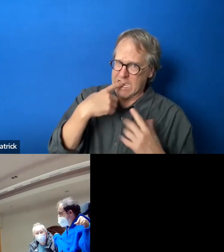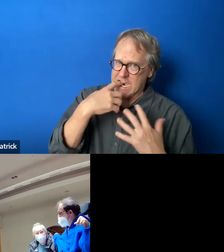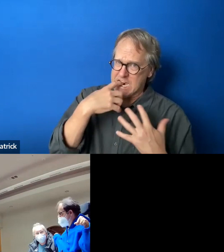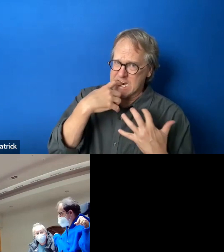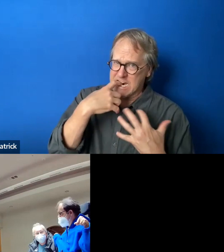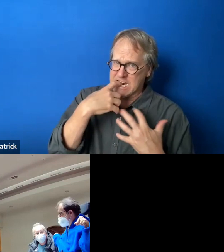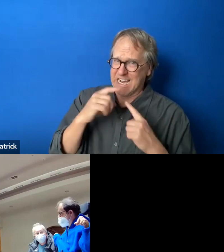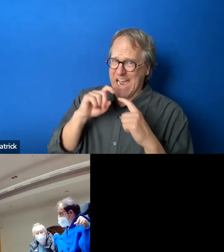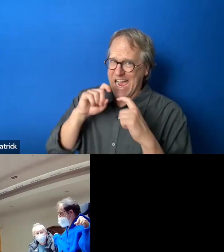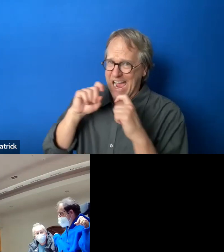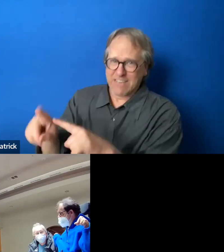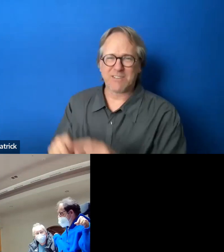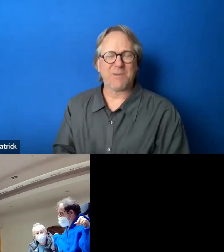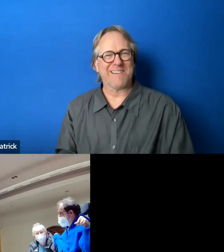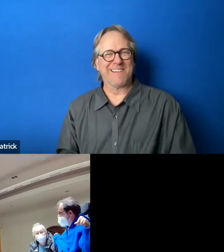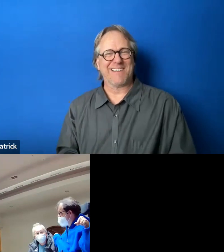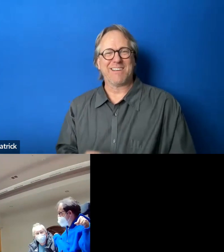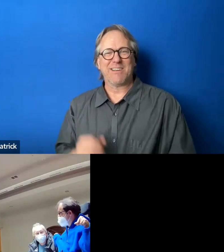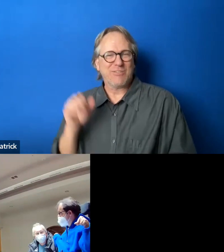expression.